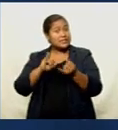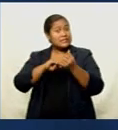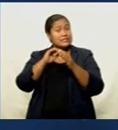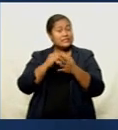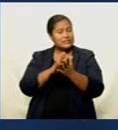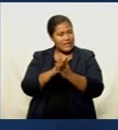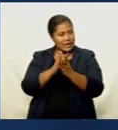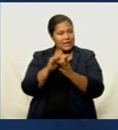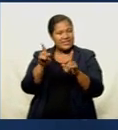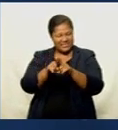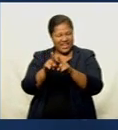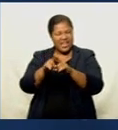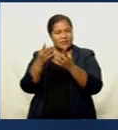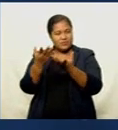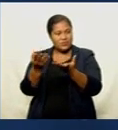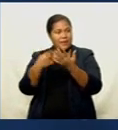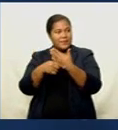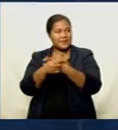similar conditions will prevail.